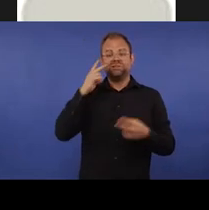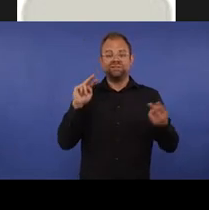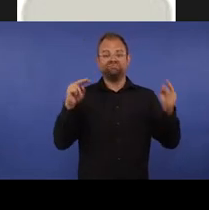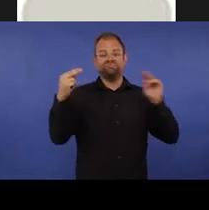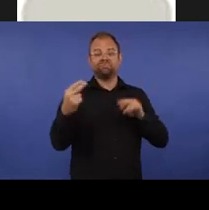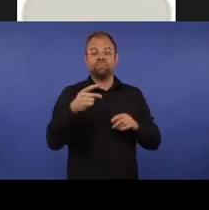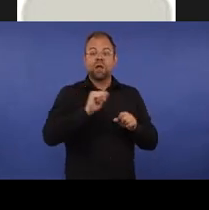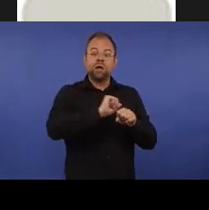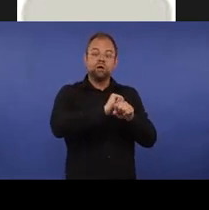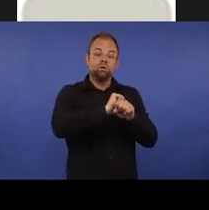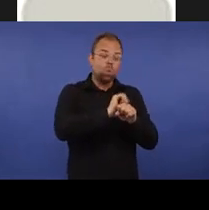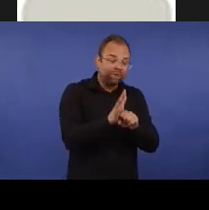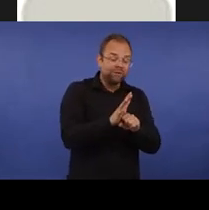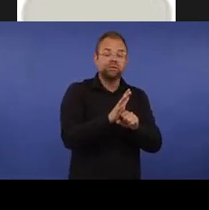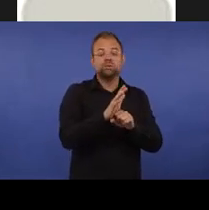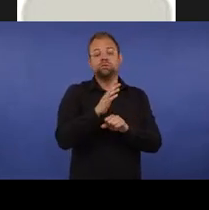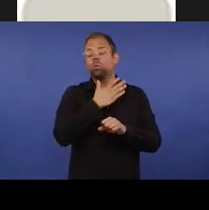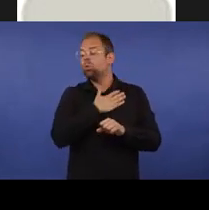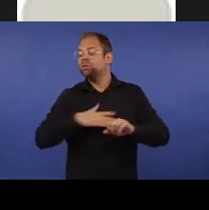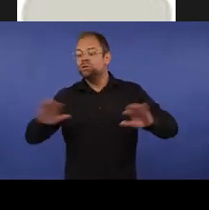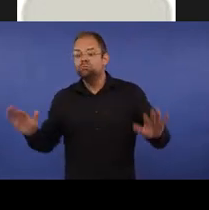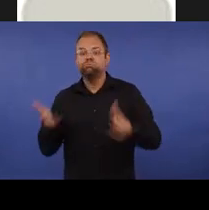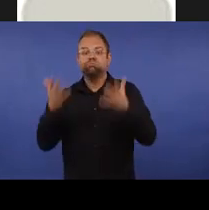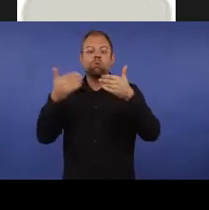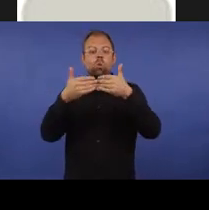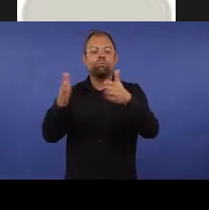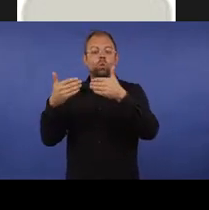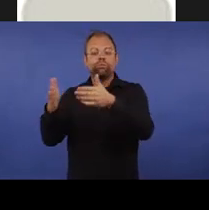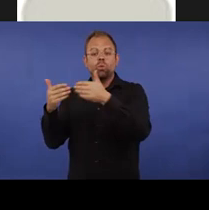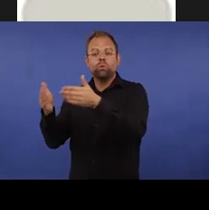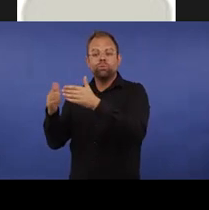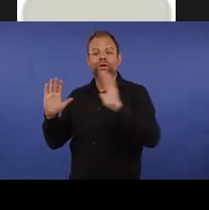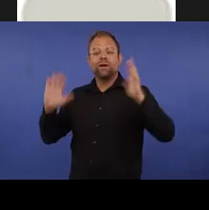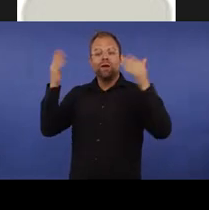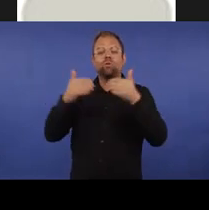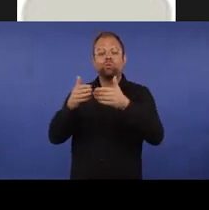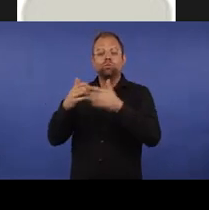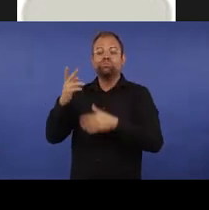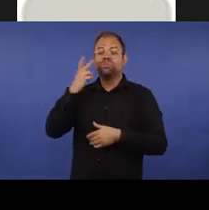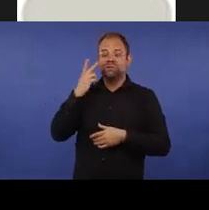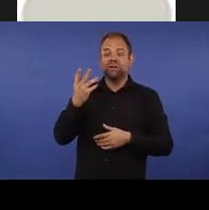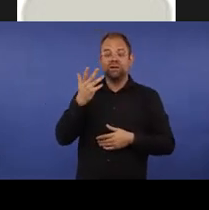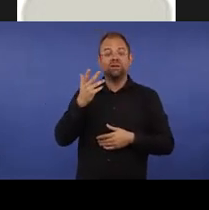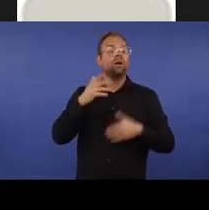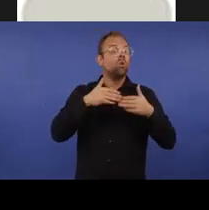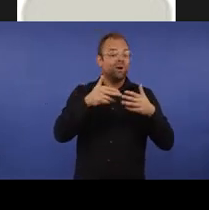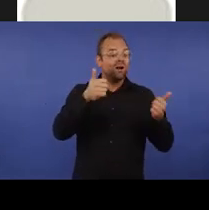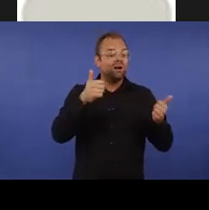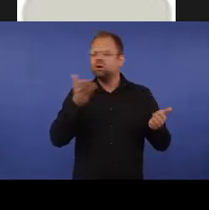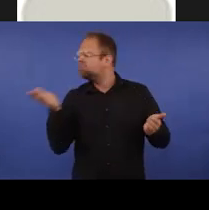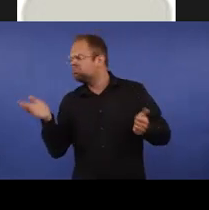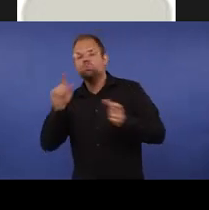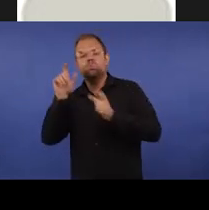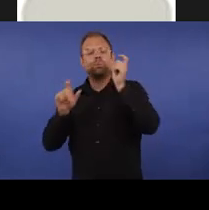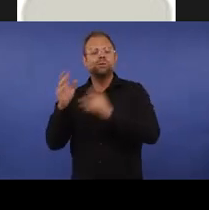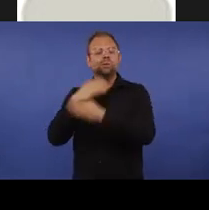constantly being relegated to care or health services. Independent living for people with disabilities is a subject that we